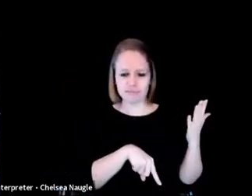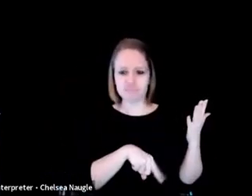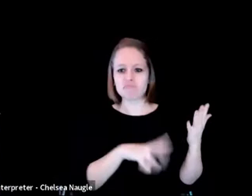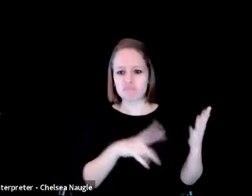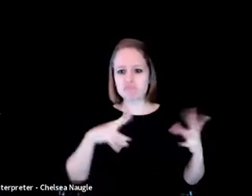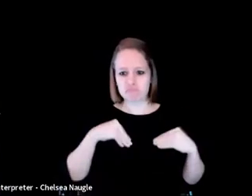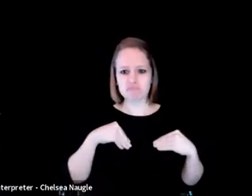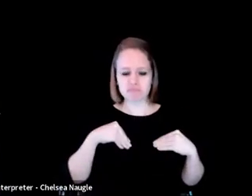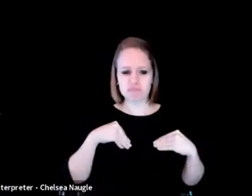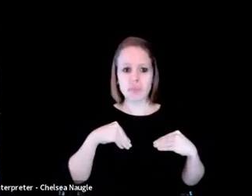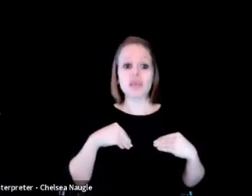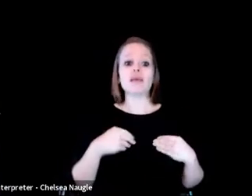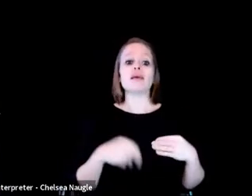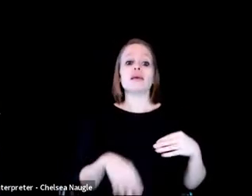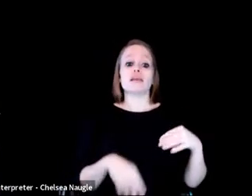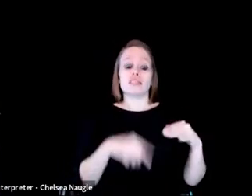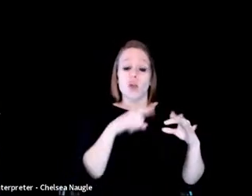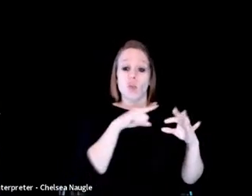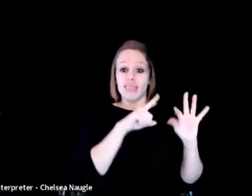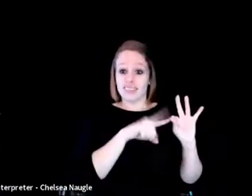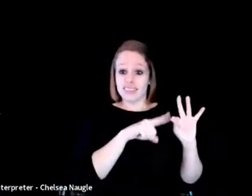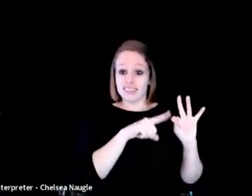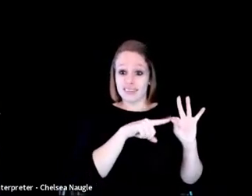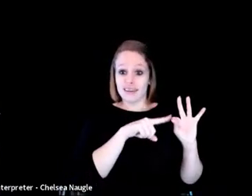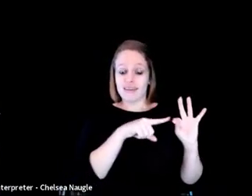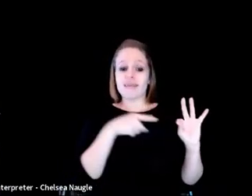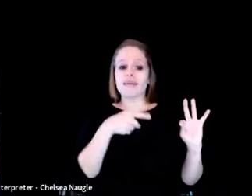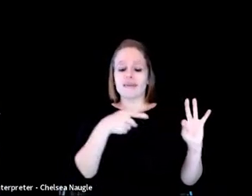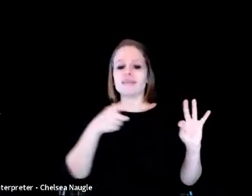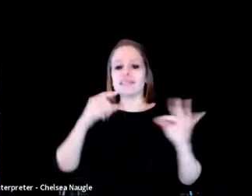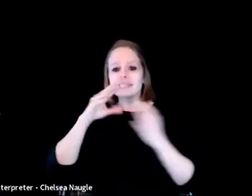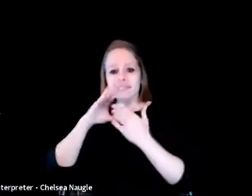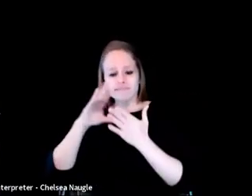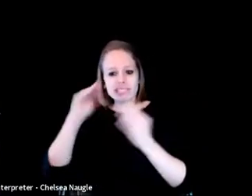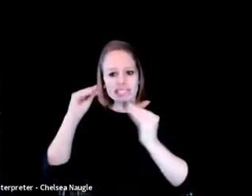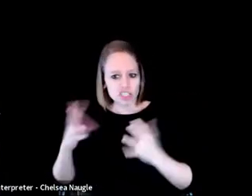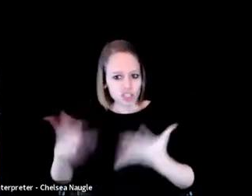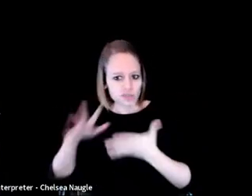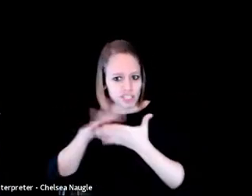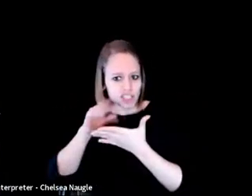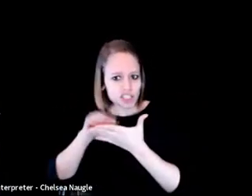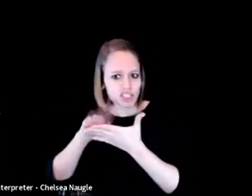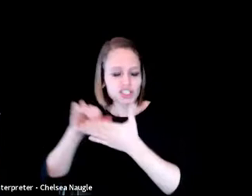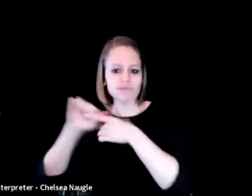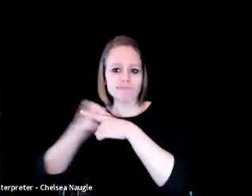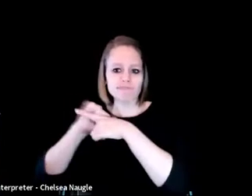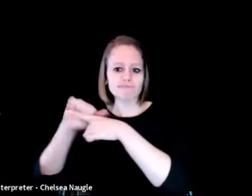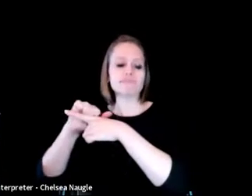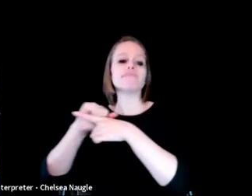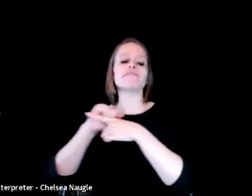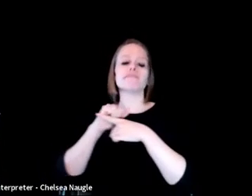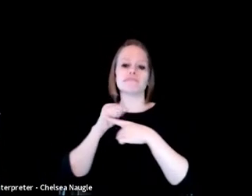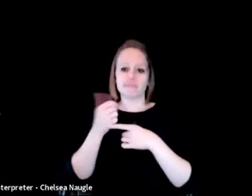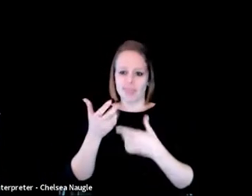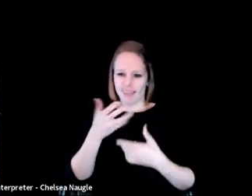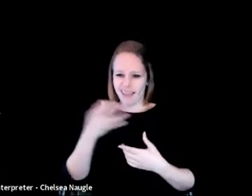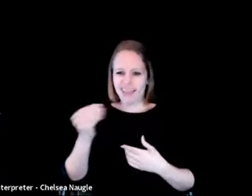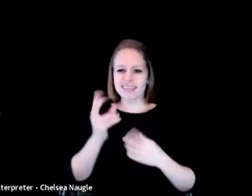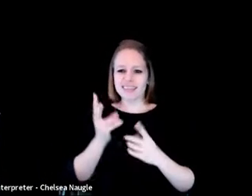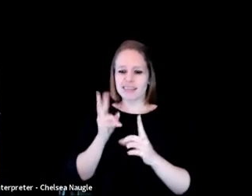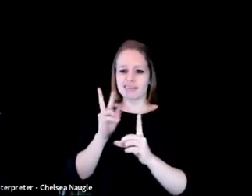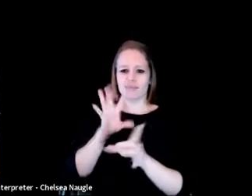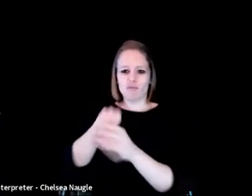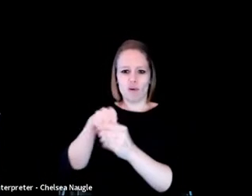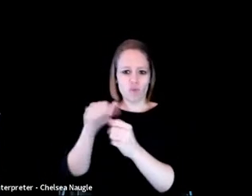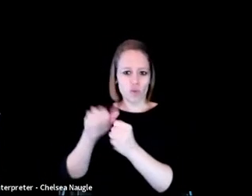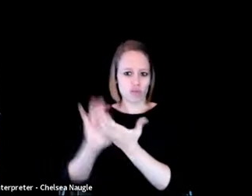the practices that our teachers are trained in and that the curriculum and how they set up classrooms for autism think about.